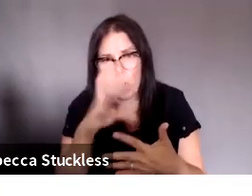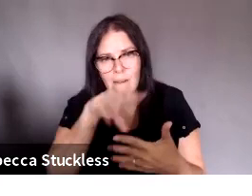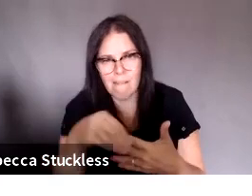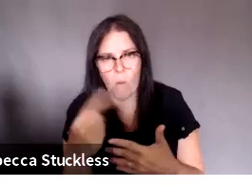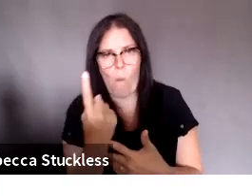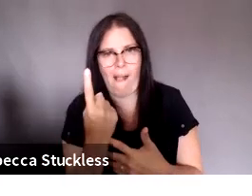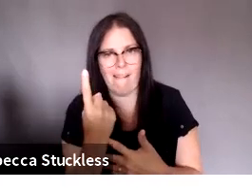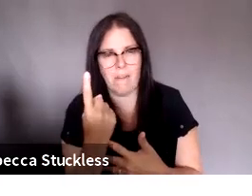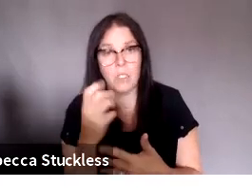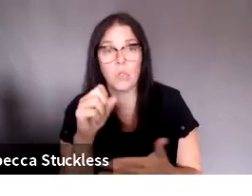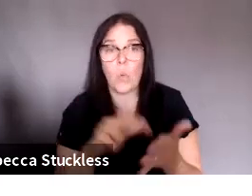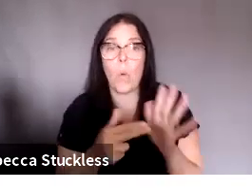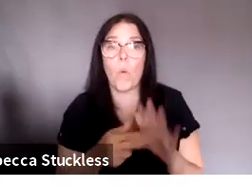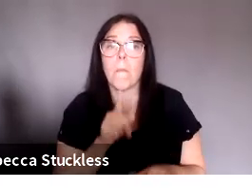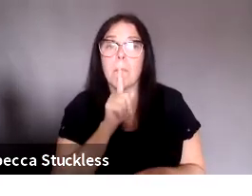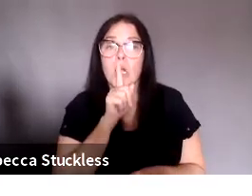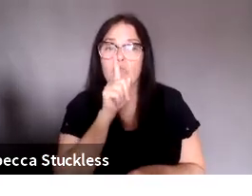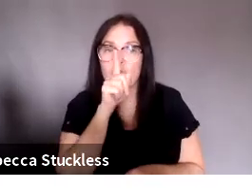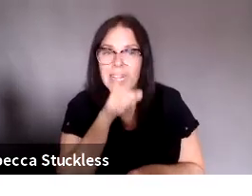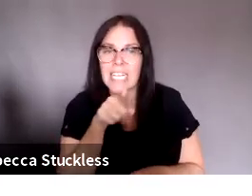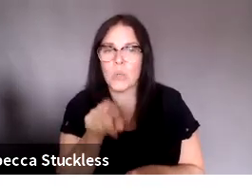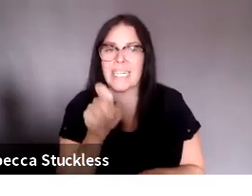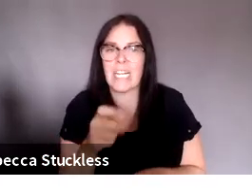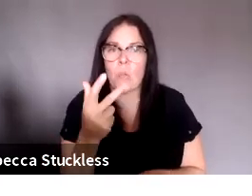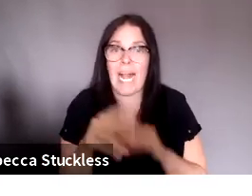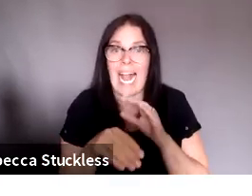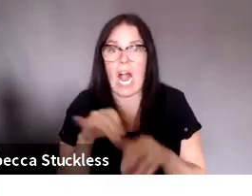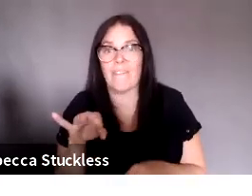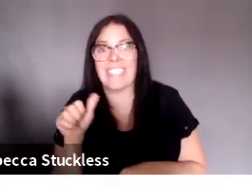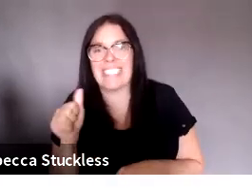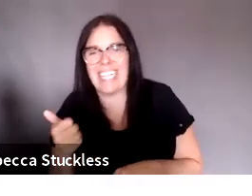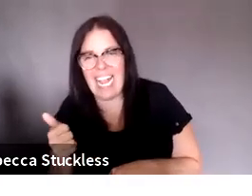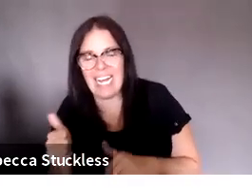need 3 of 10, not 3 of 12.